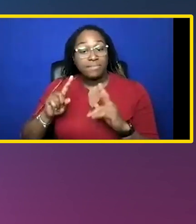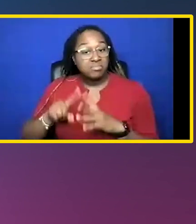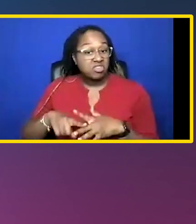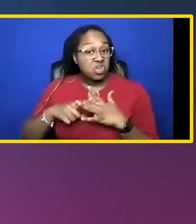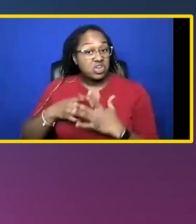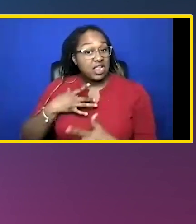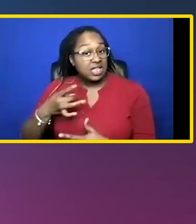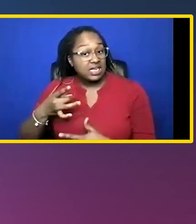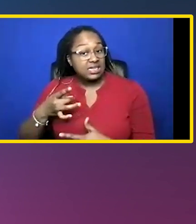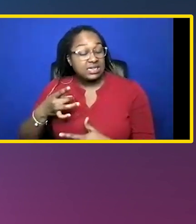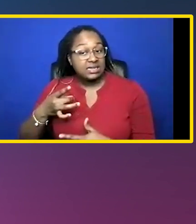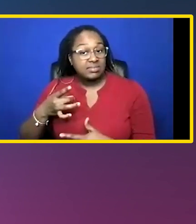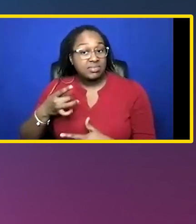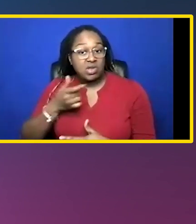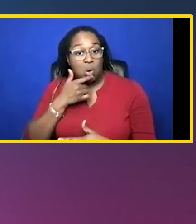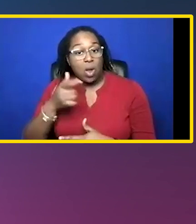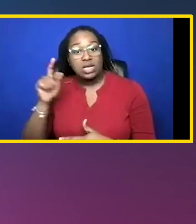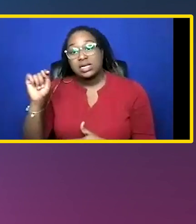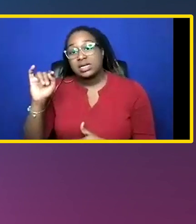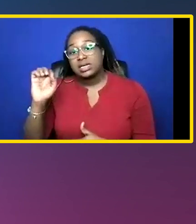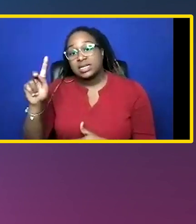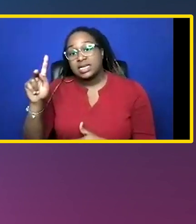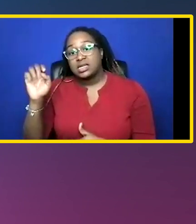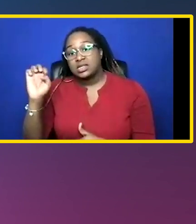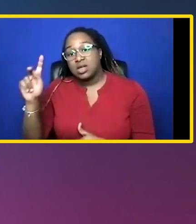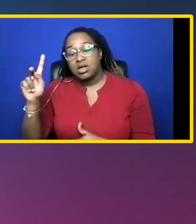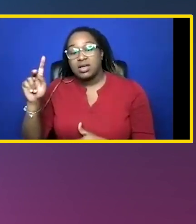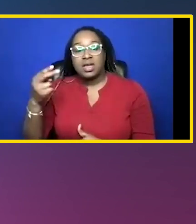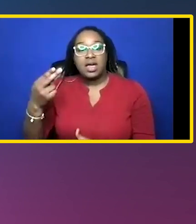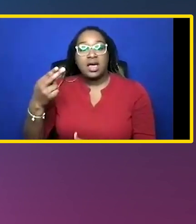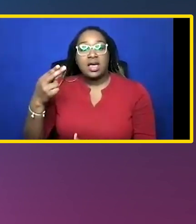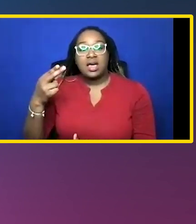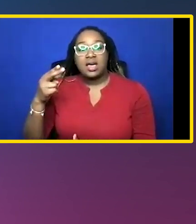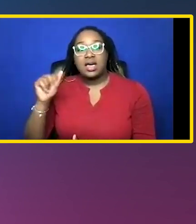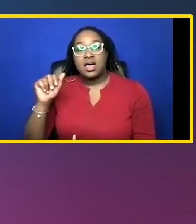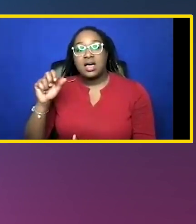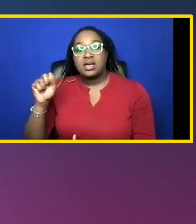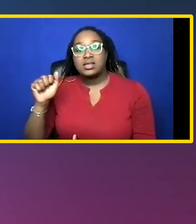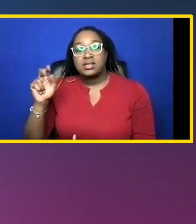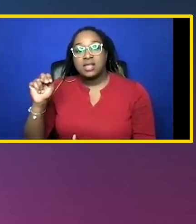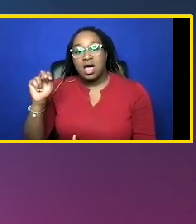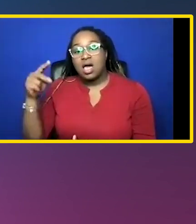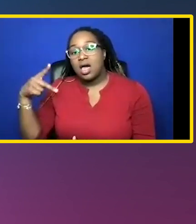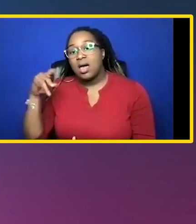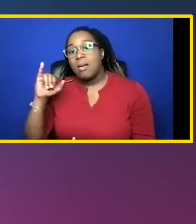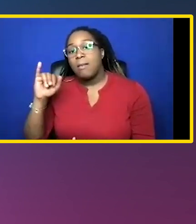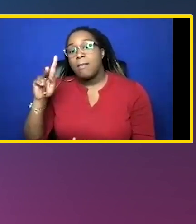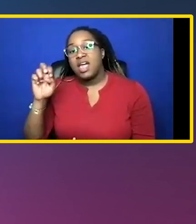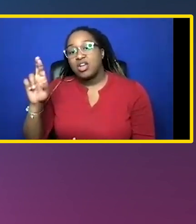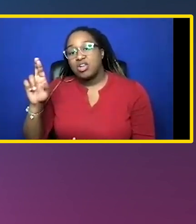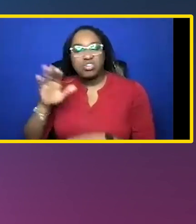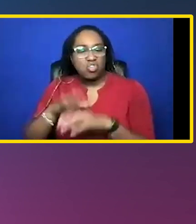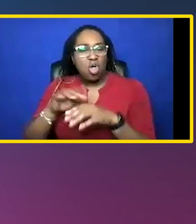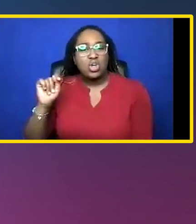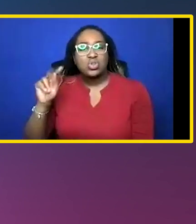like, because I watch a lot of TikToks, Hassan Piker, who is on Twitch. And then I also